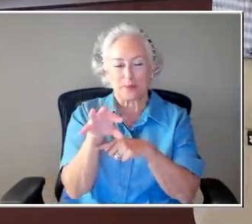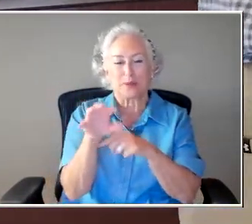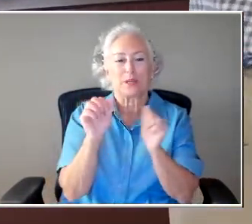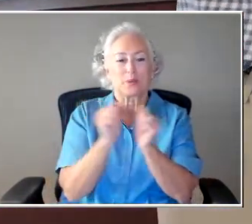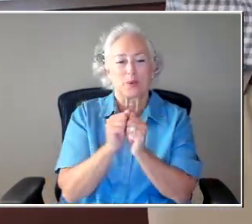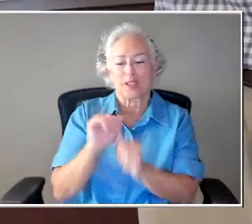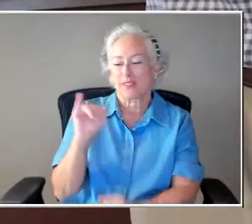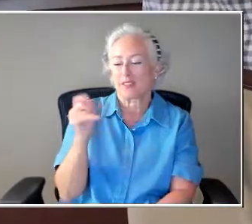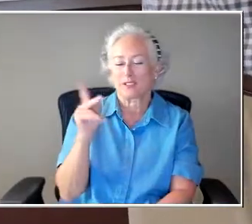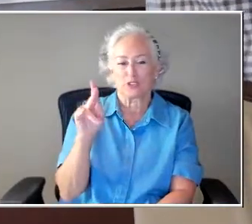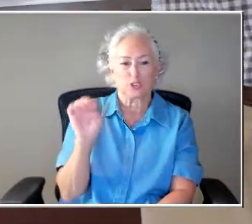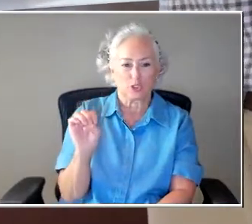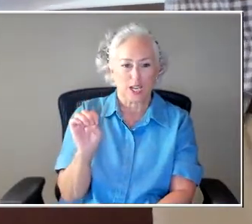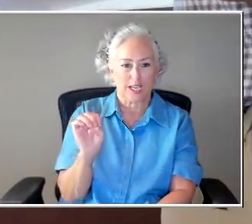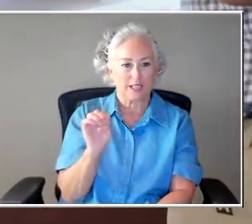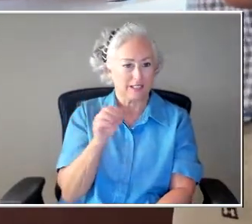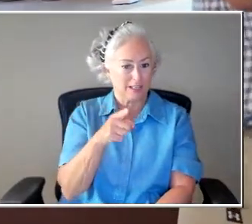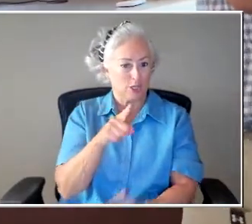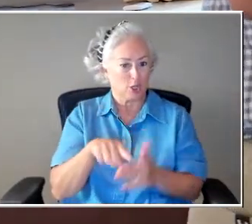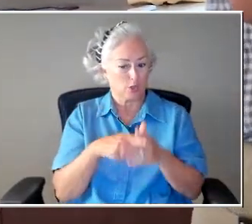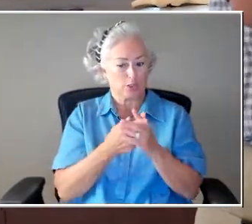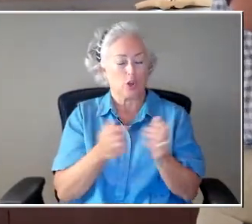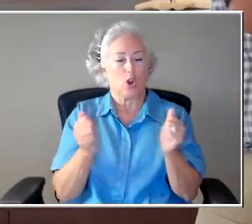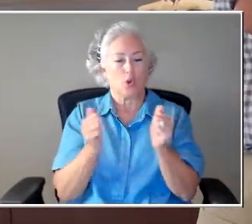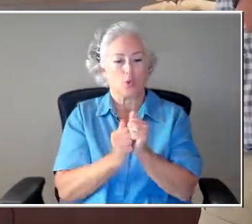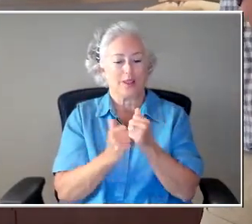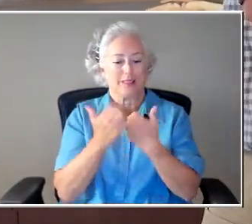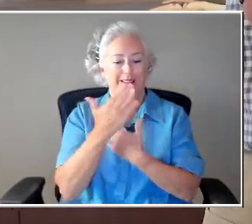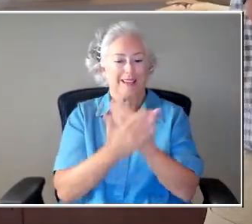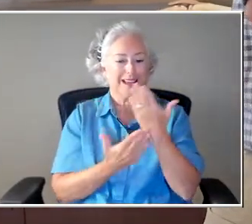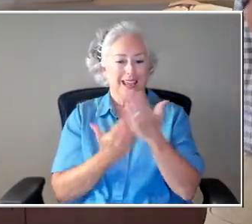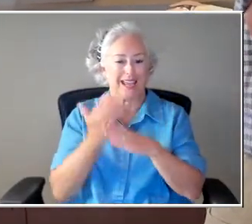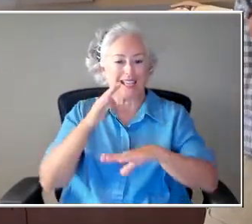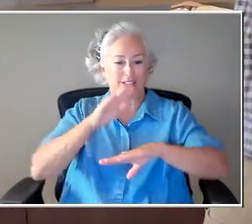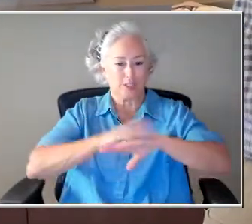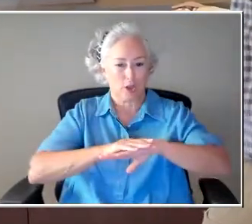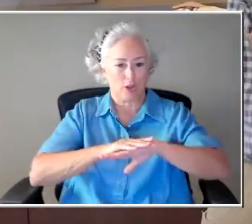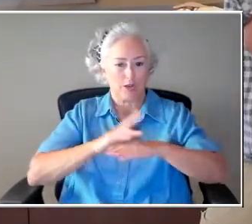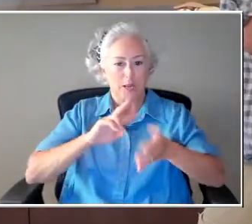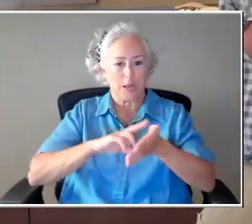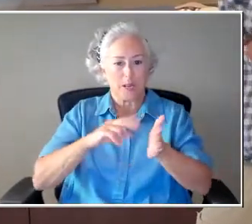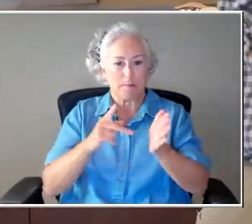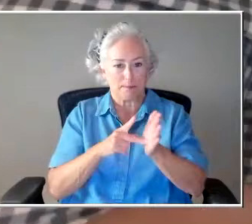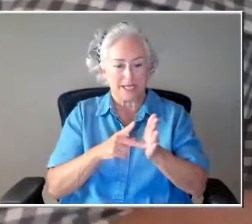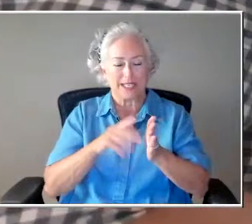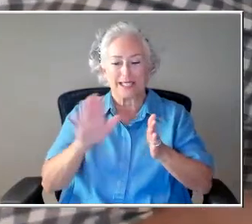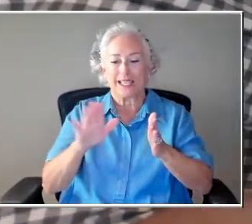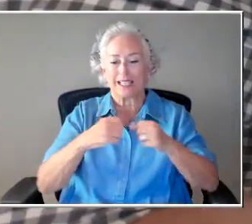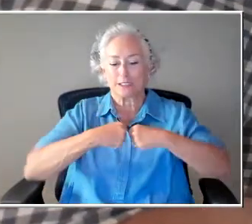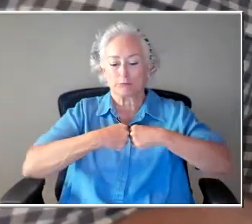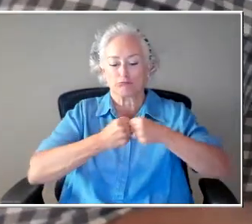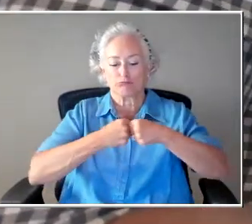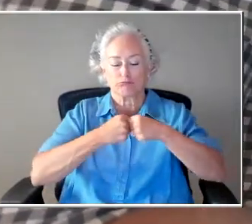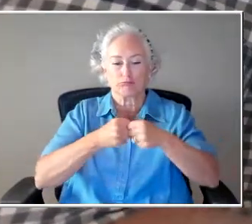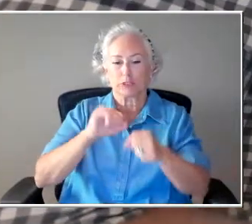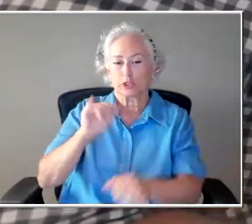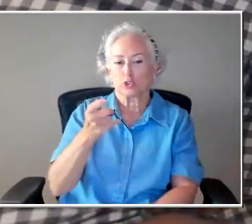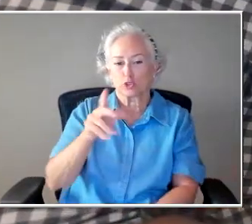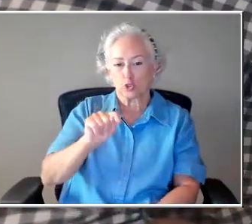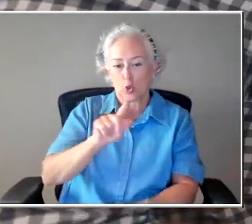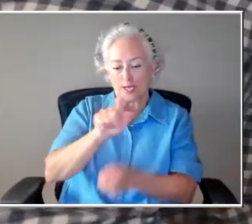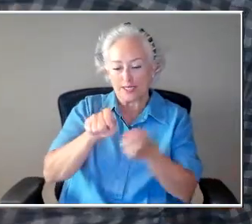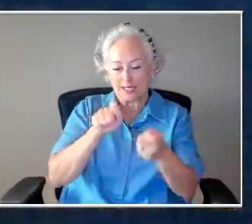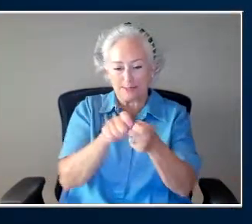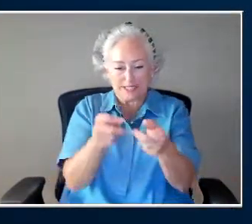with hands-on, and it looks like in this part you're putting Cohen's joints into specific positions. What are you looking for, and what are you feeling